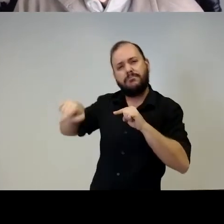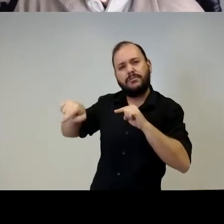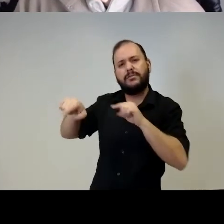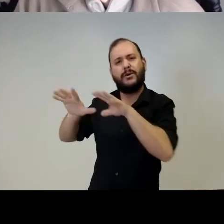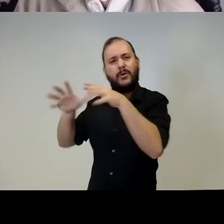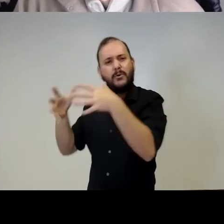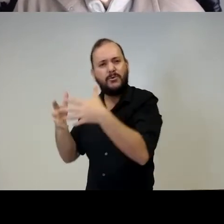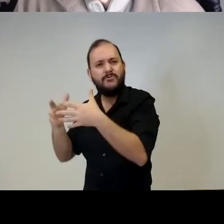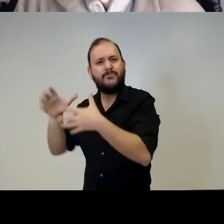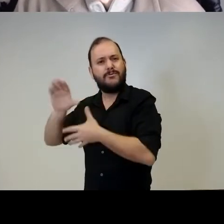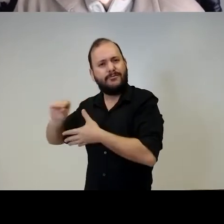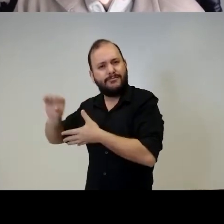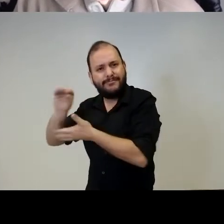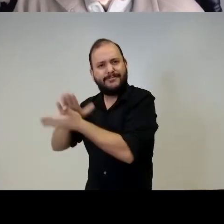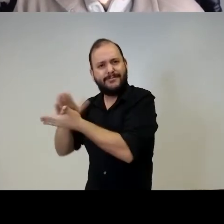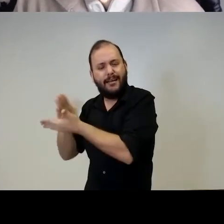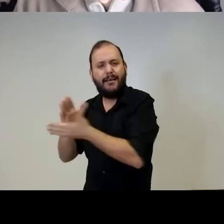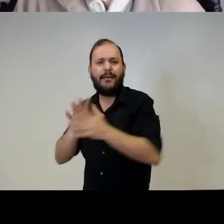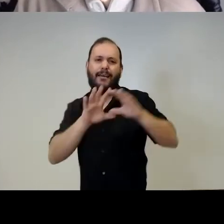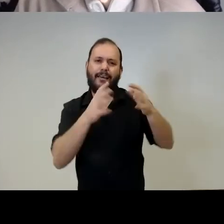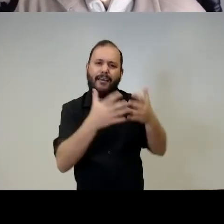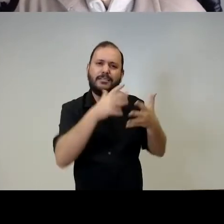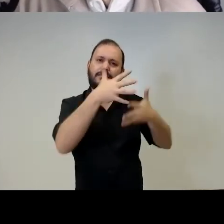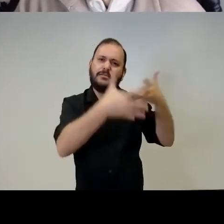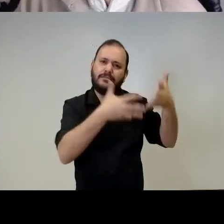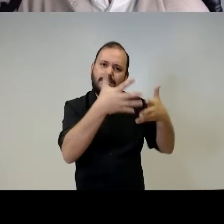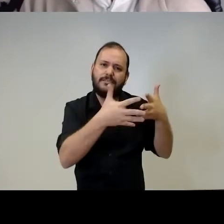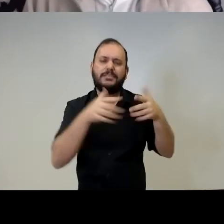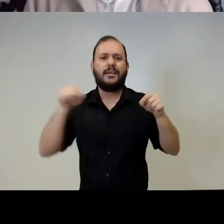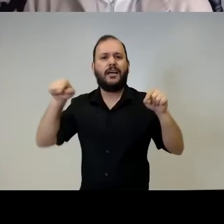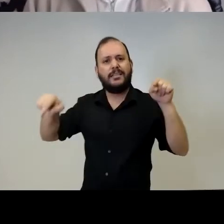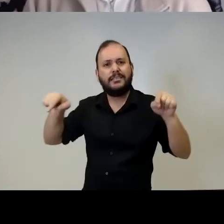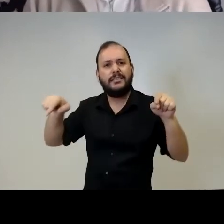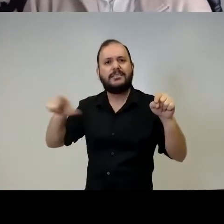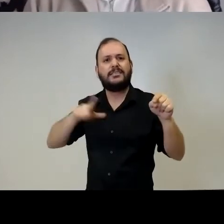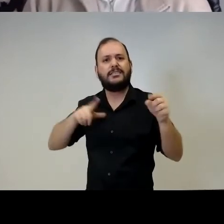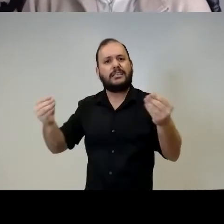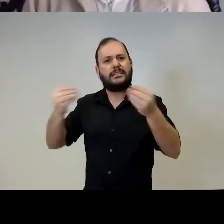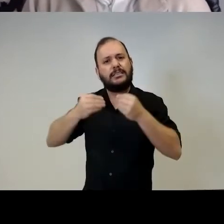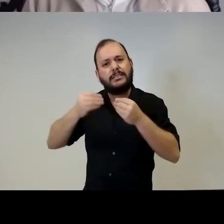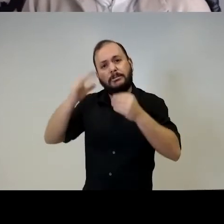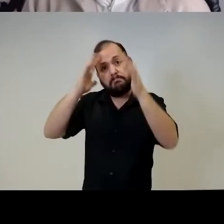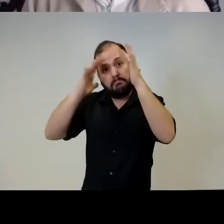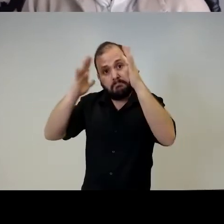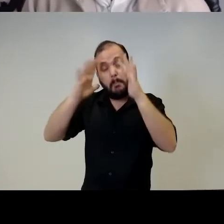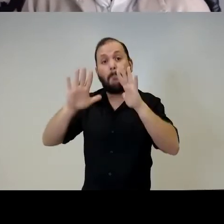conference interpreters have not given enough thought to them. Next slide, please.